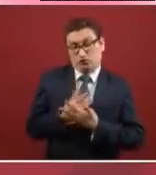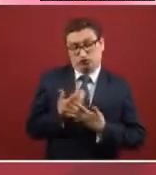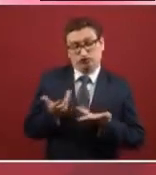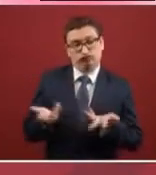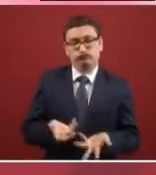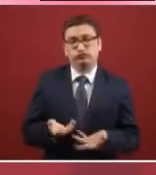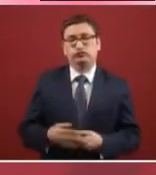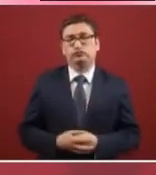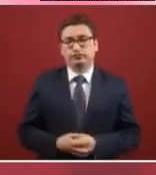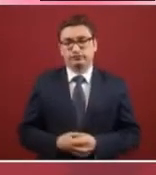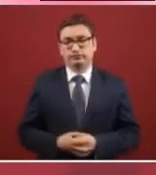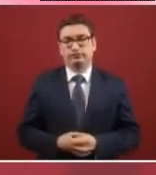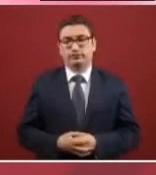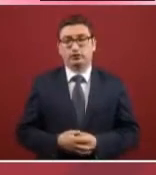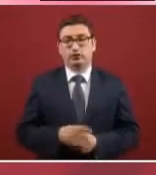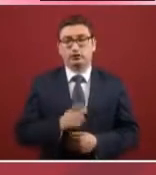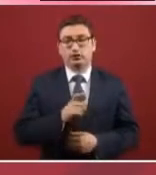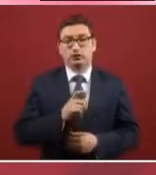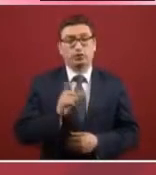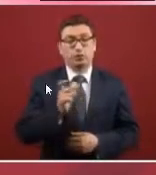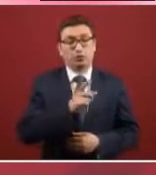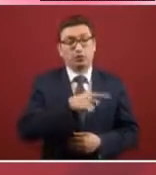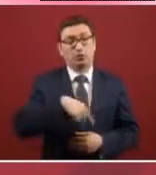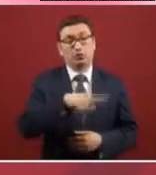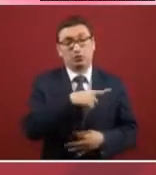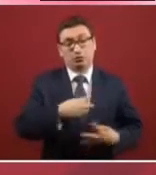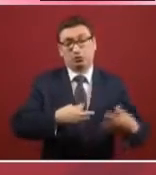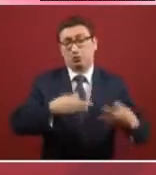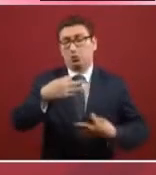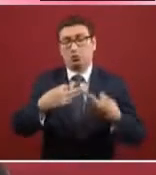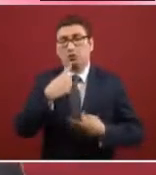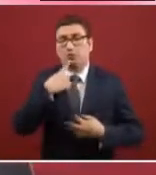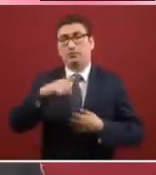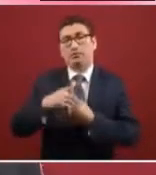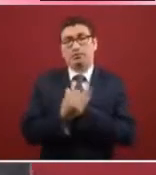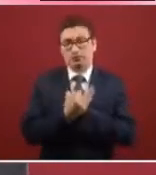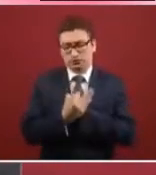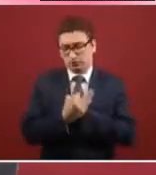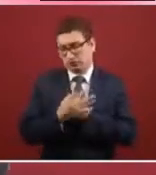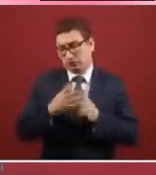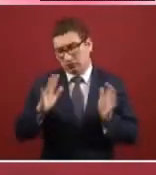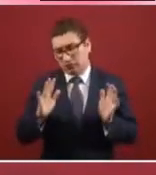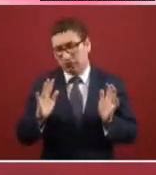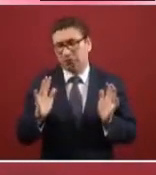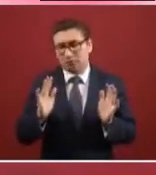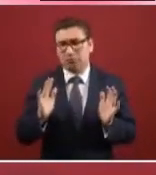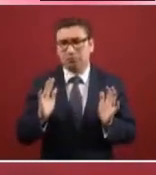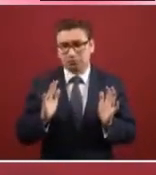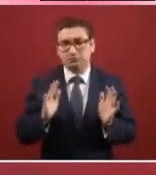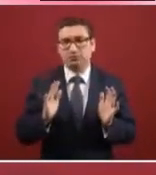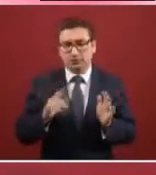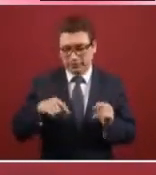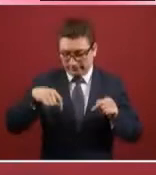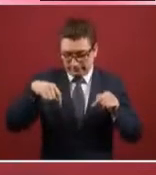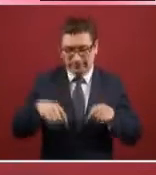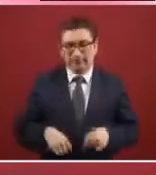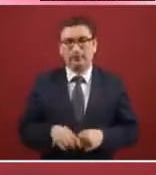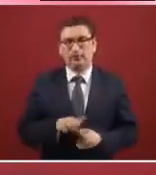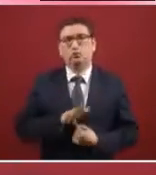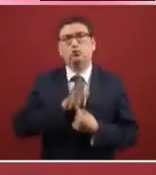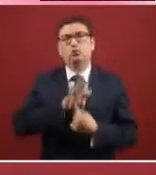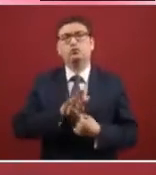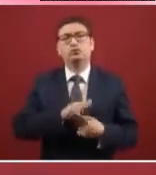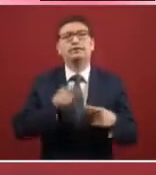en el caso, so in amparos, the case of the refugees, vamos a dar a conocer aquí, we're going to let them know